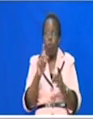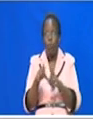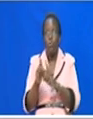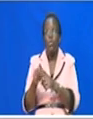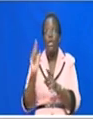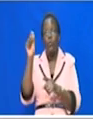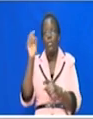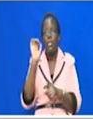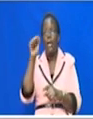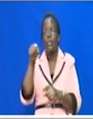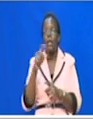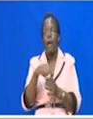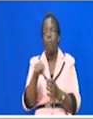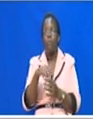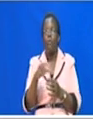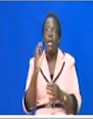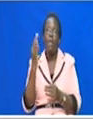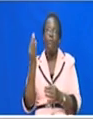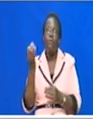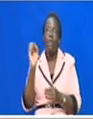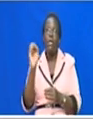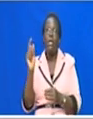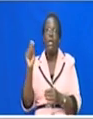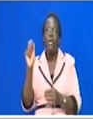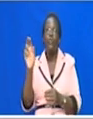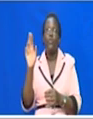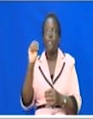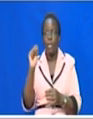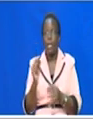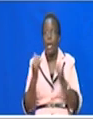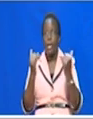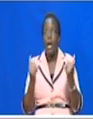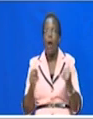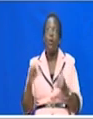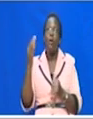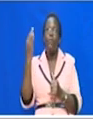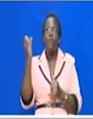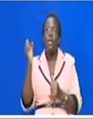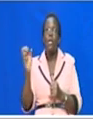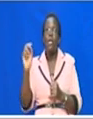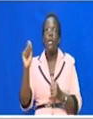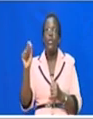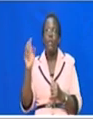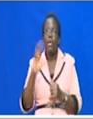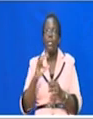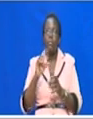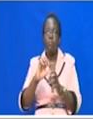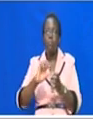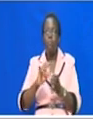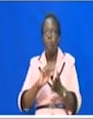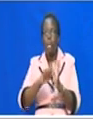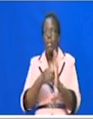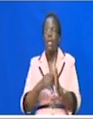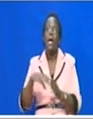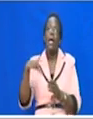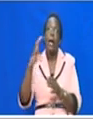is asking about features. Now, feature simply means characteristics.